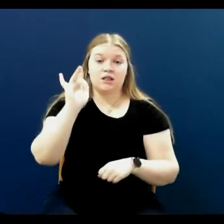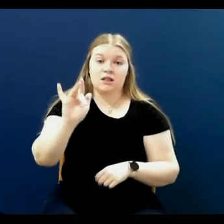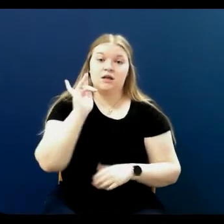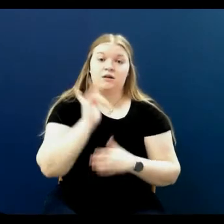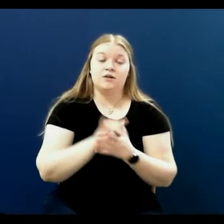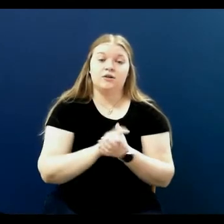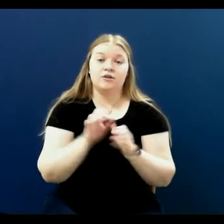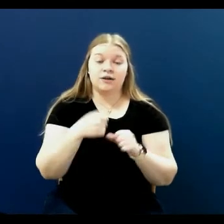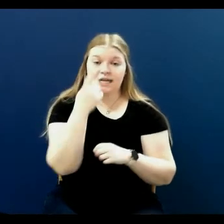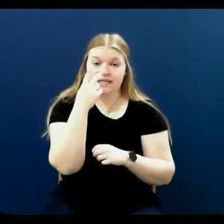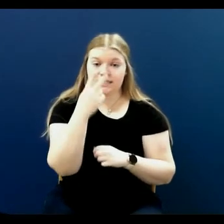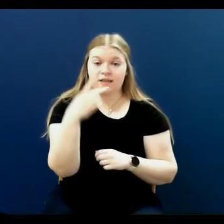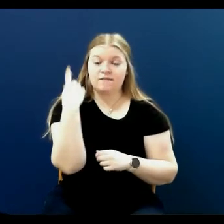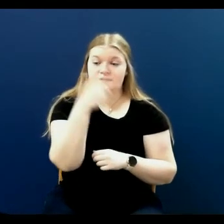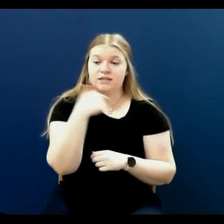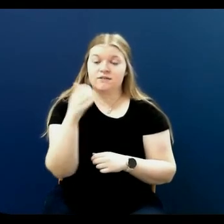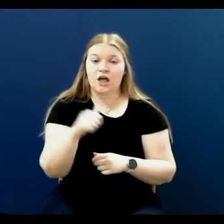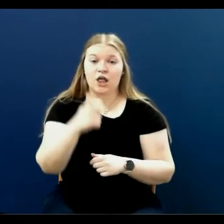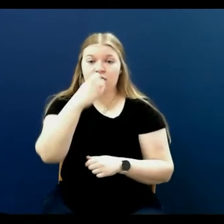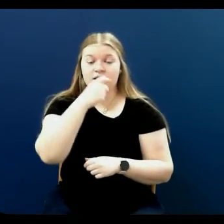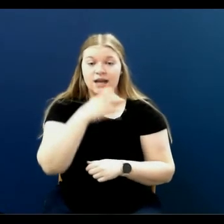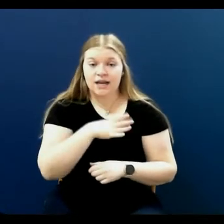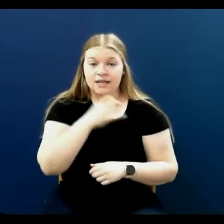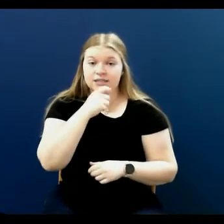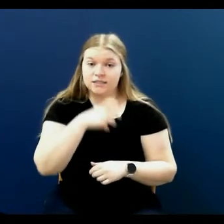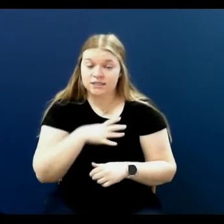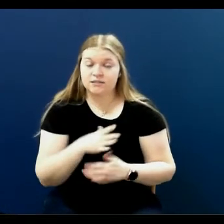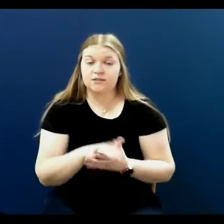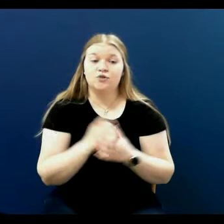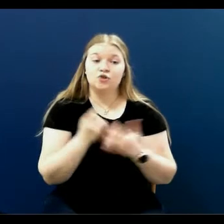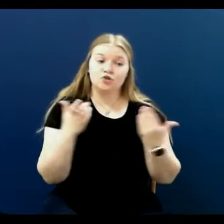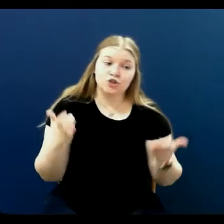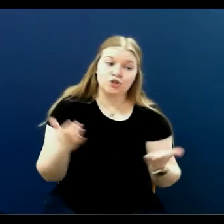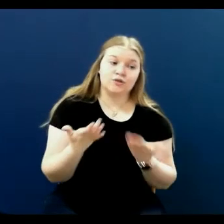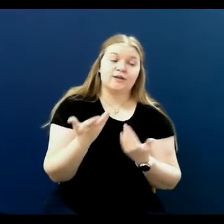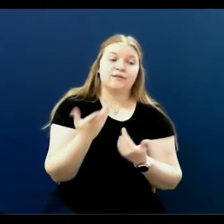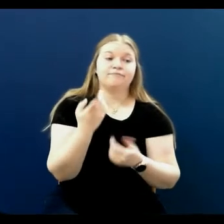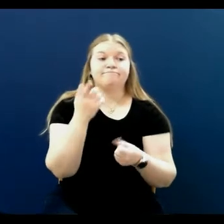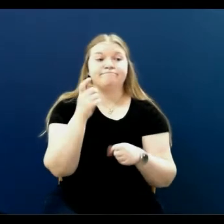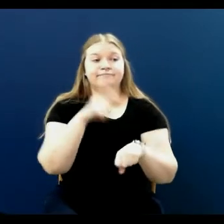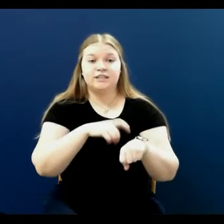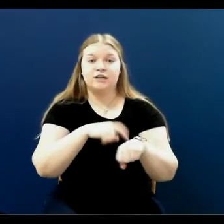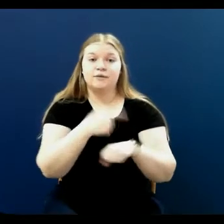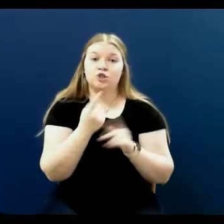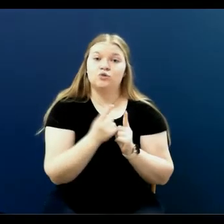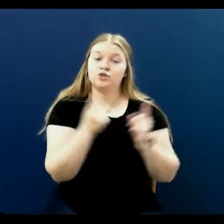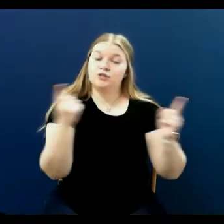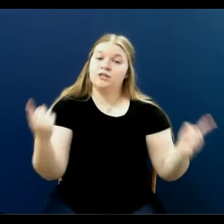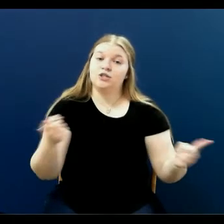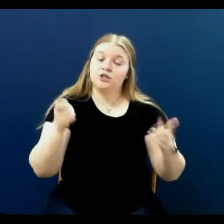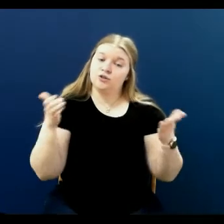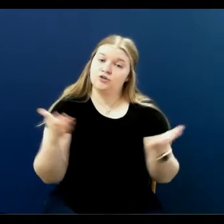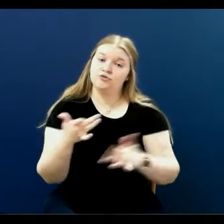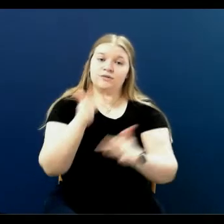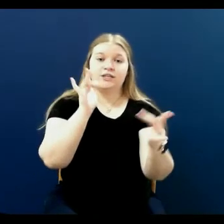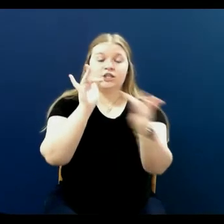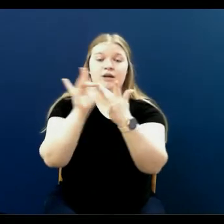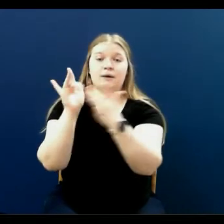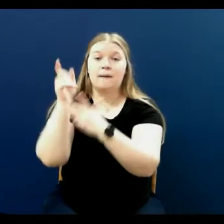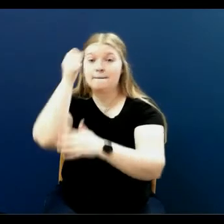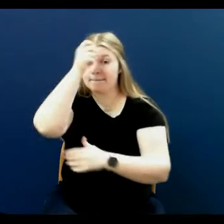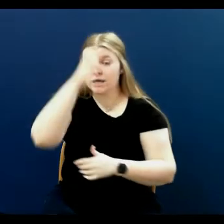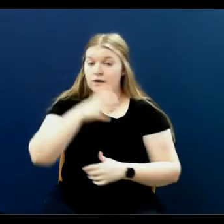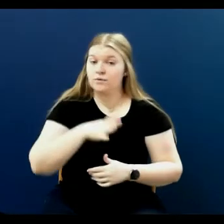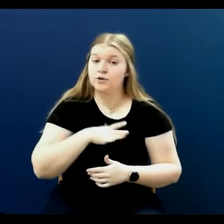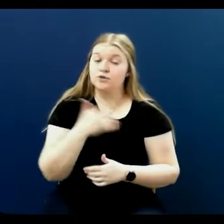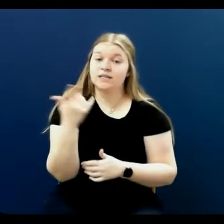able to see the faces of other ladies. And so we encourage you in the midst of the social distancing to continue to reach out. Men,